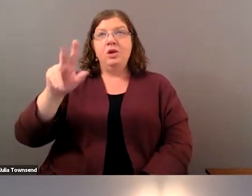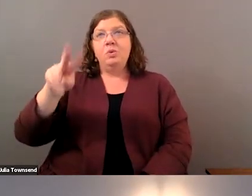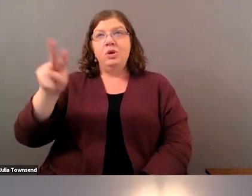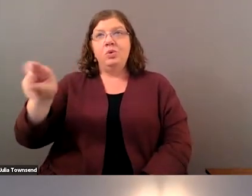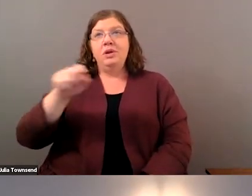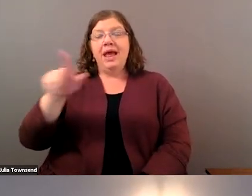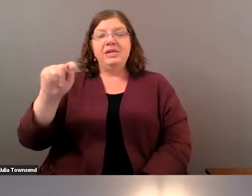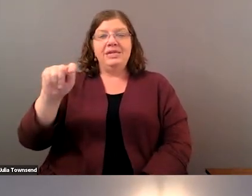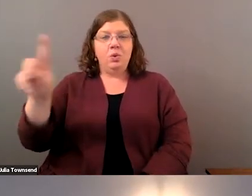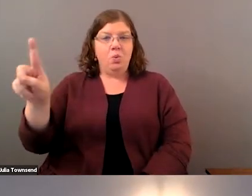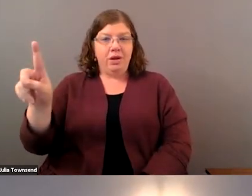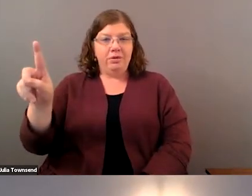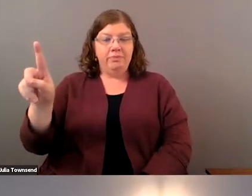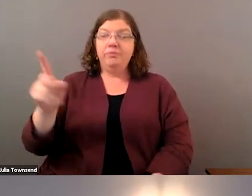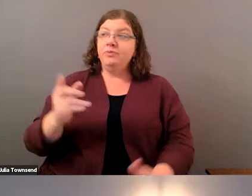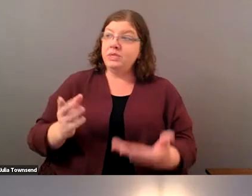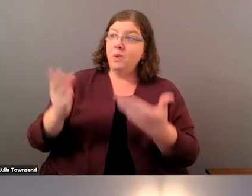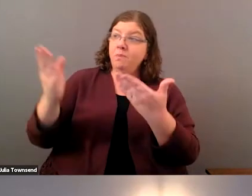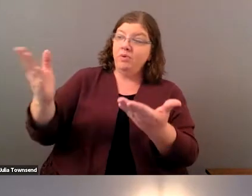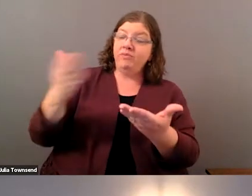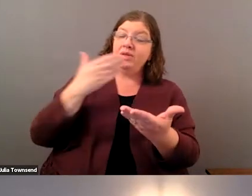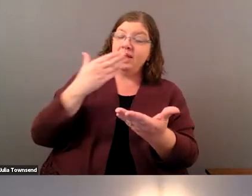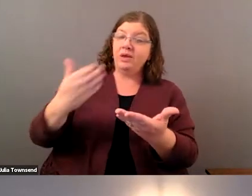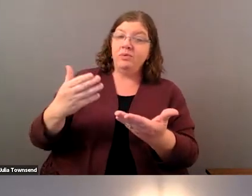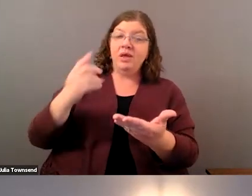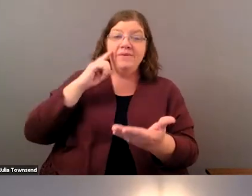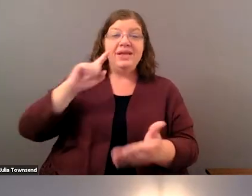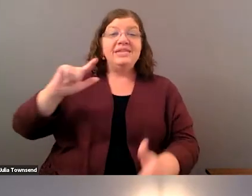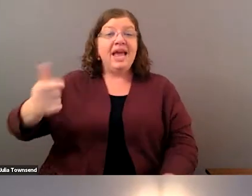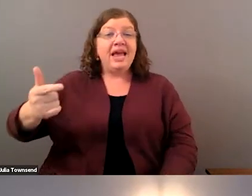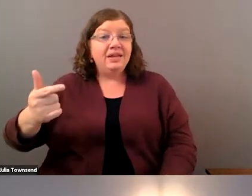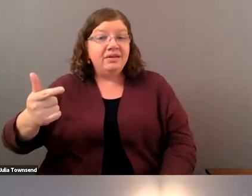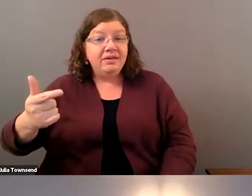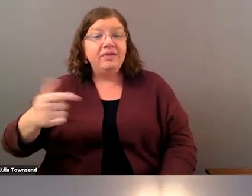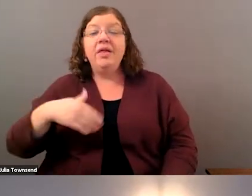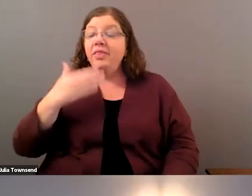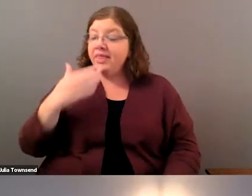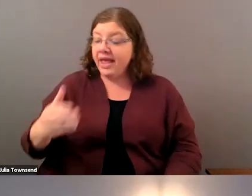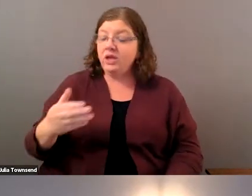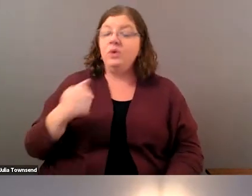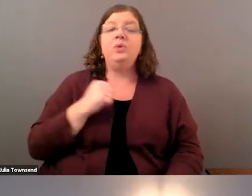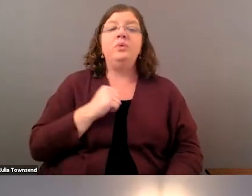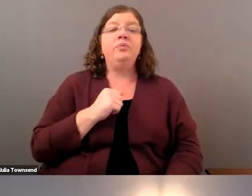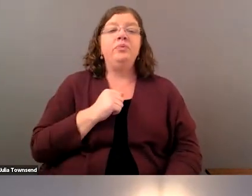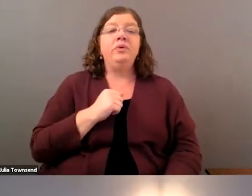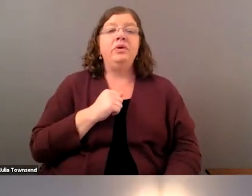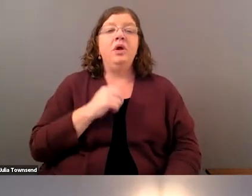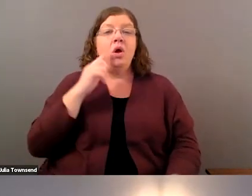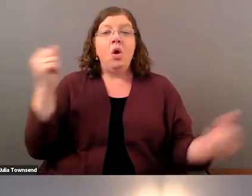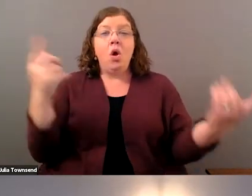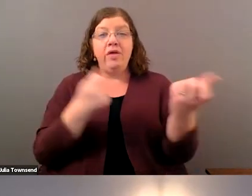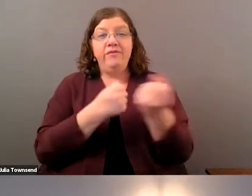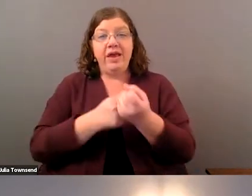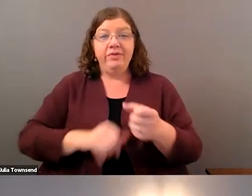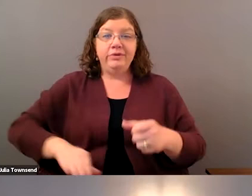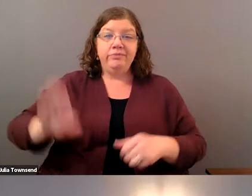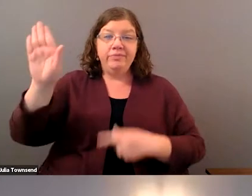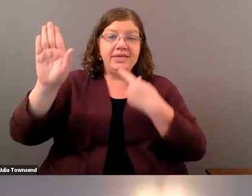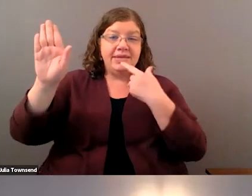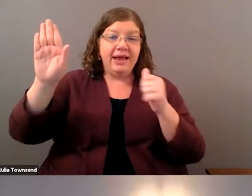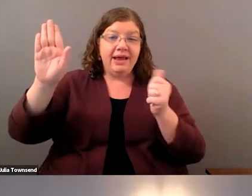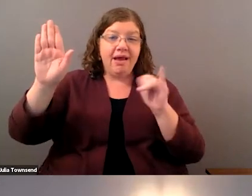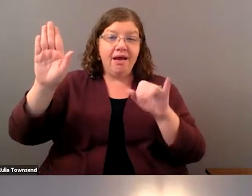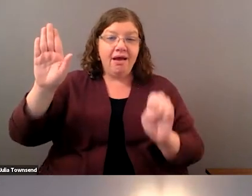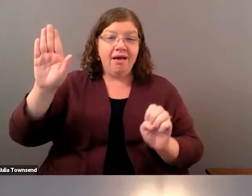2122-T1? So moved. Thank you. Is Second. there a second? Thank you, Ms. Sims Moten. All in favor signify by raising your hand and